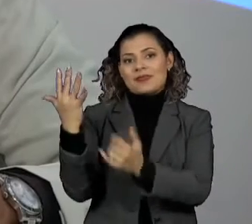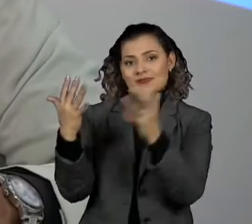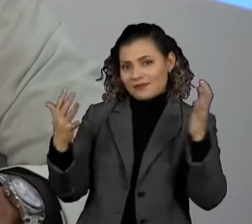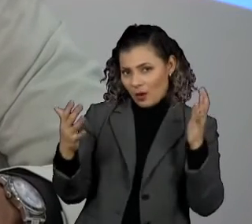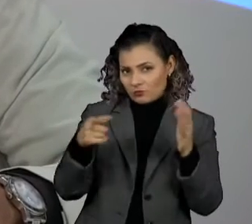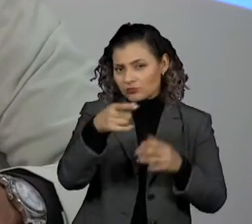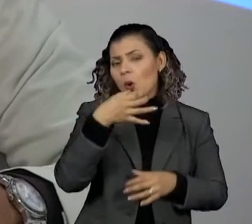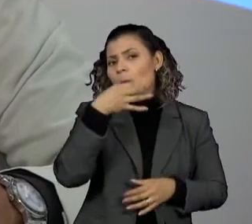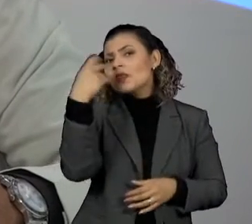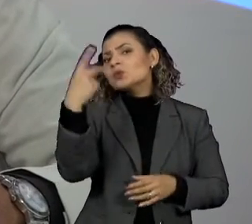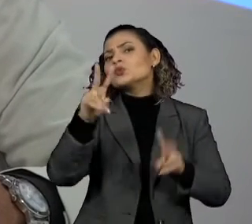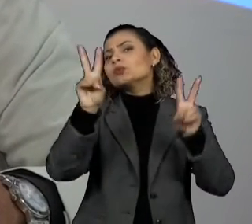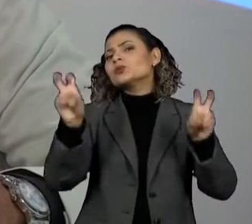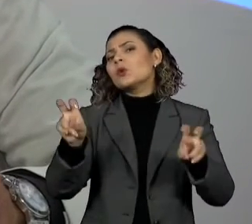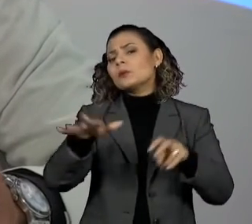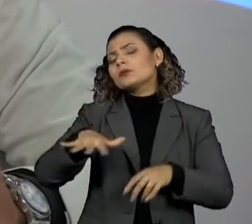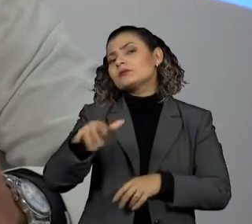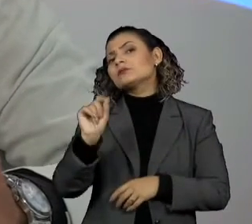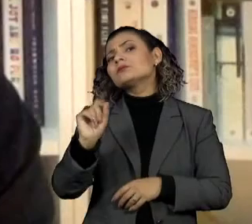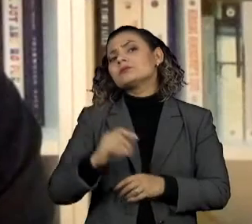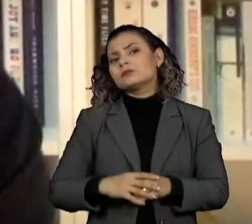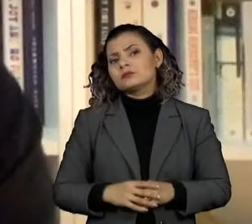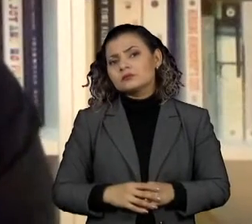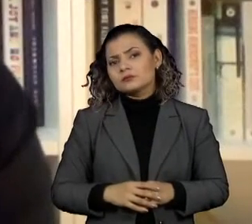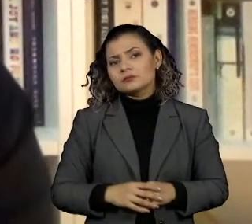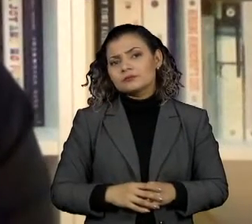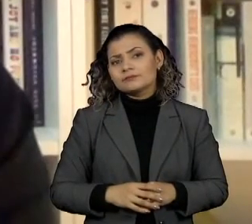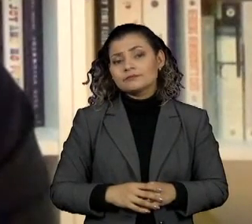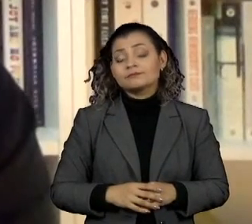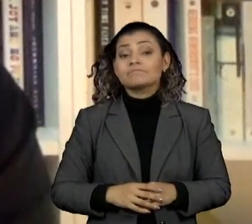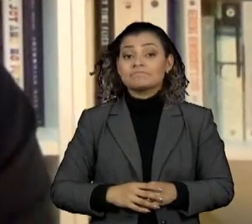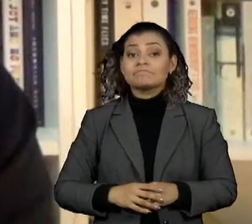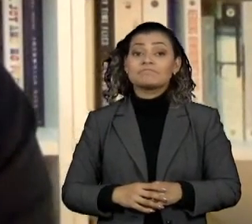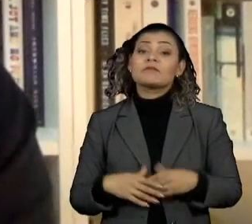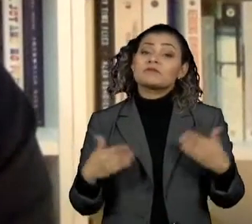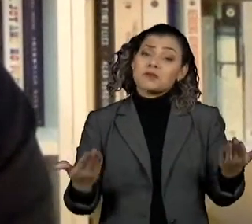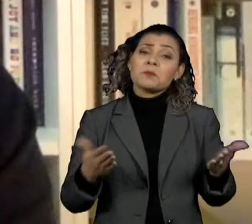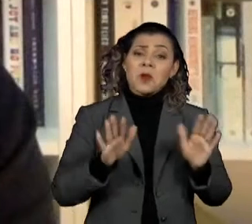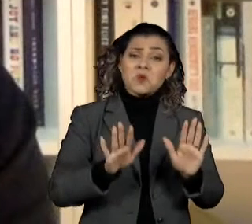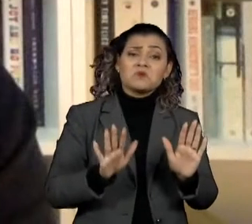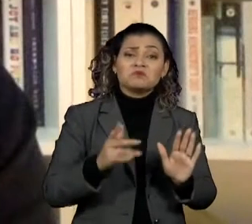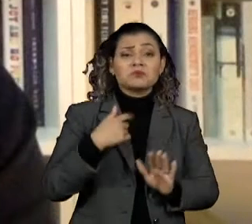que você pensa a respeito? Well, I think